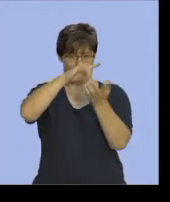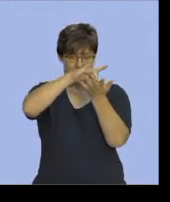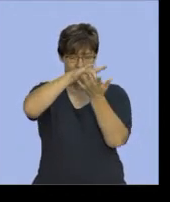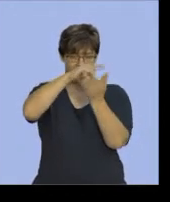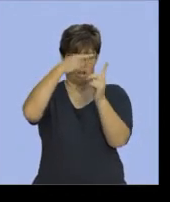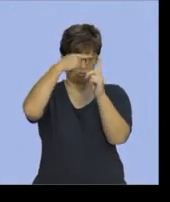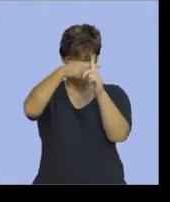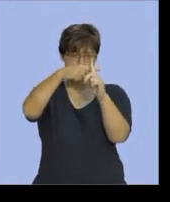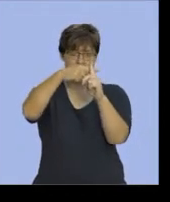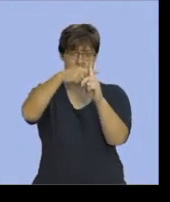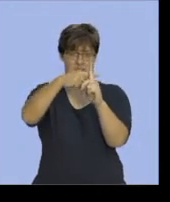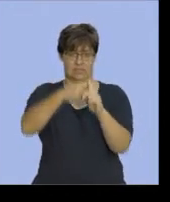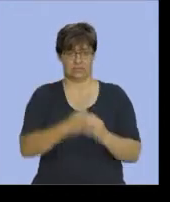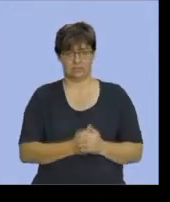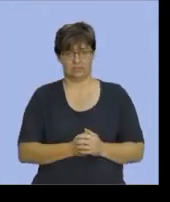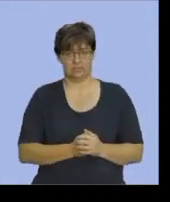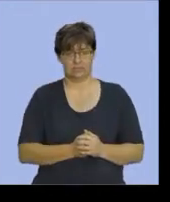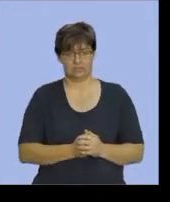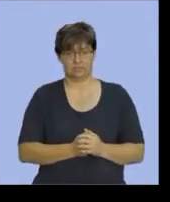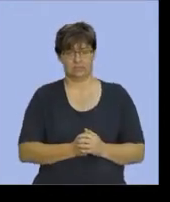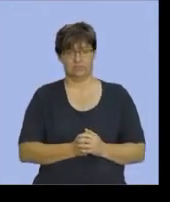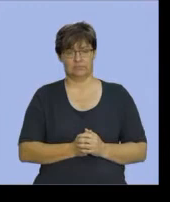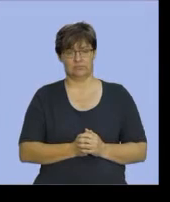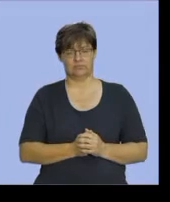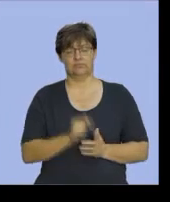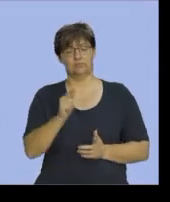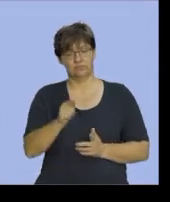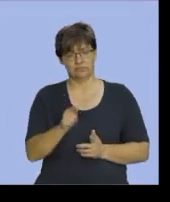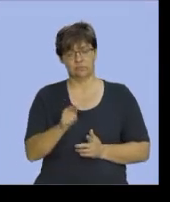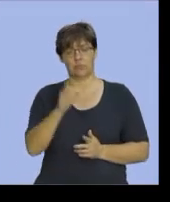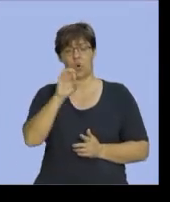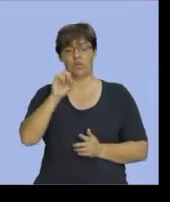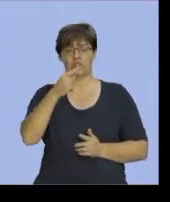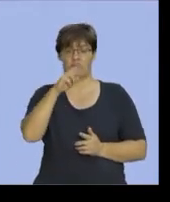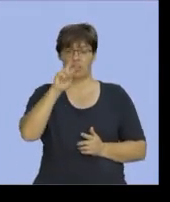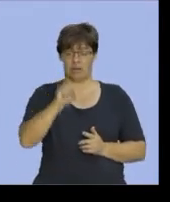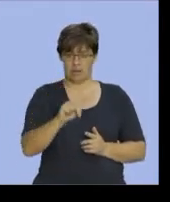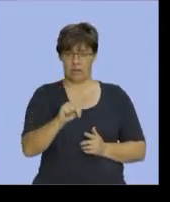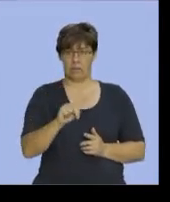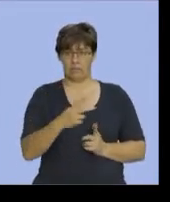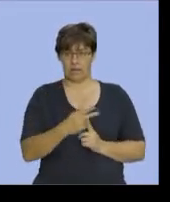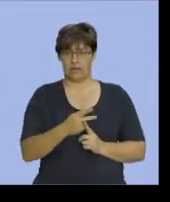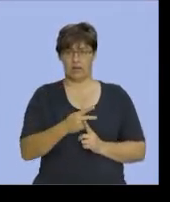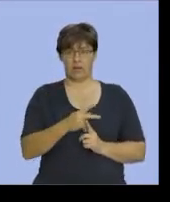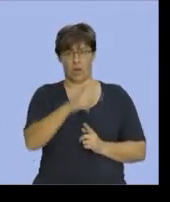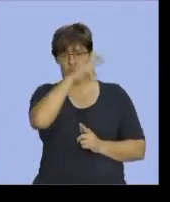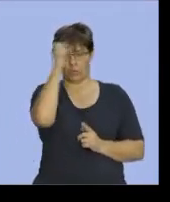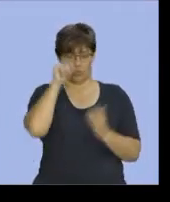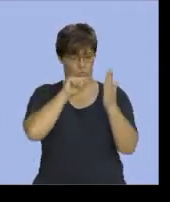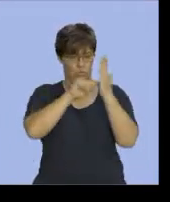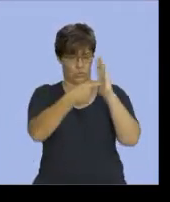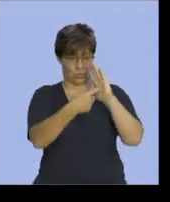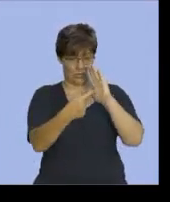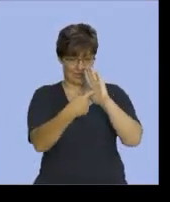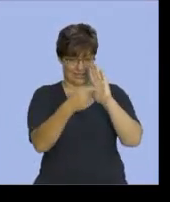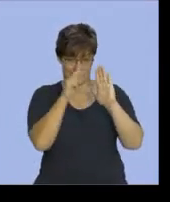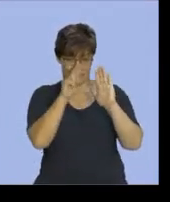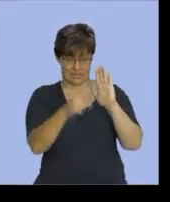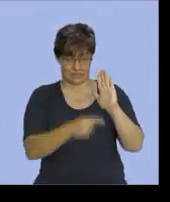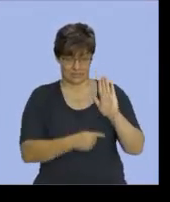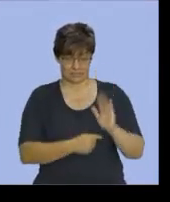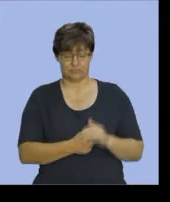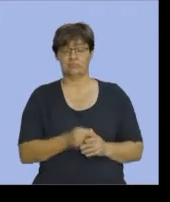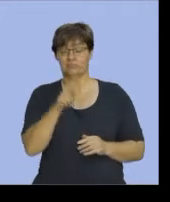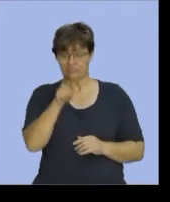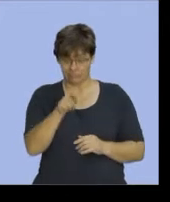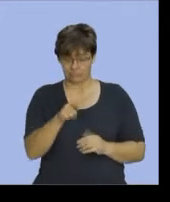where the axes are intersecting. So the origin will be the blue dot there that I'm showing you there. So